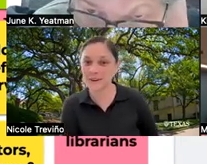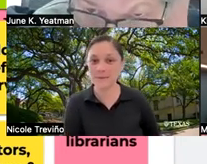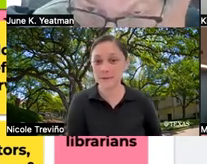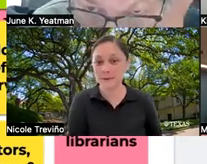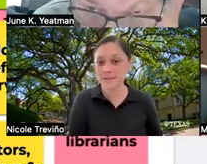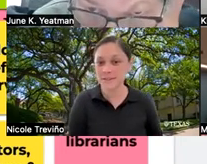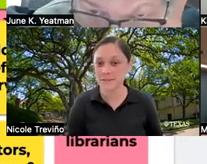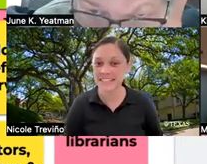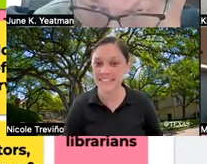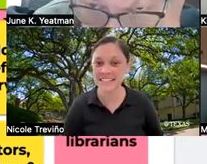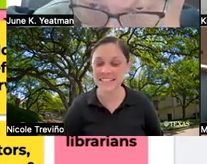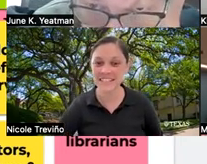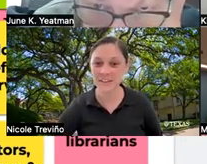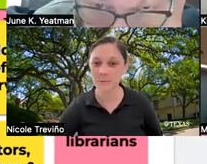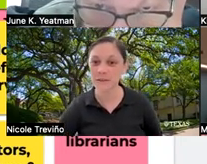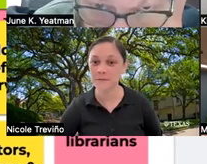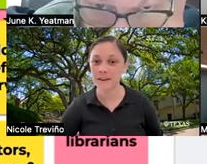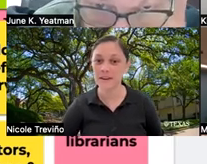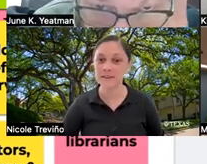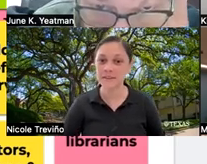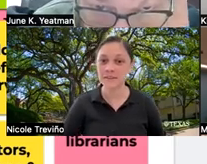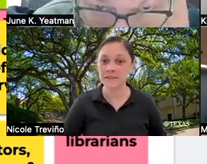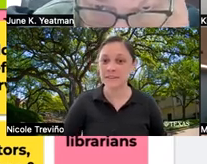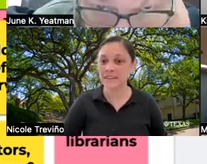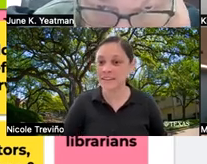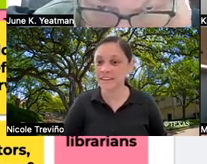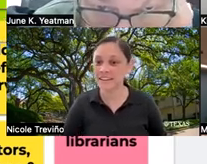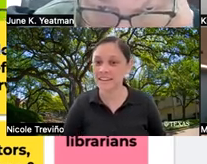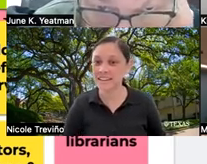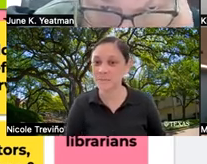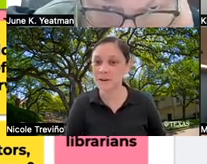child care referral services, child welfare,